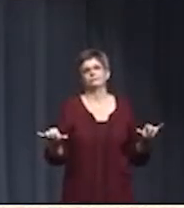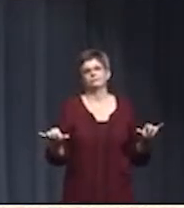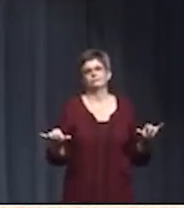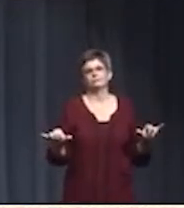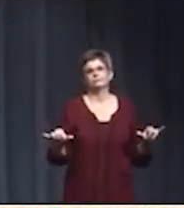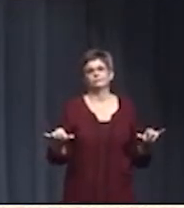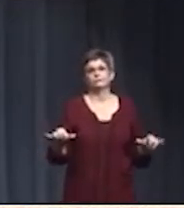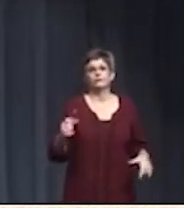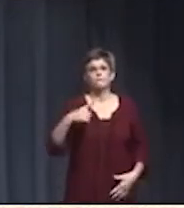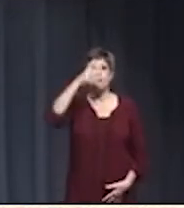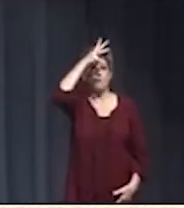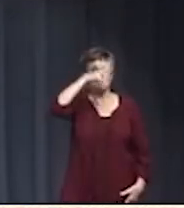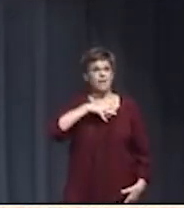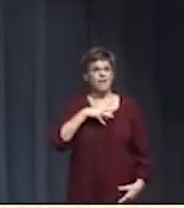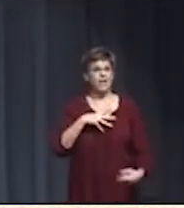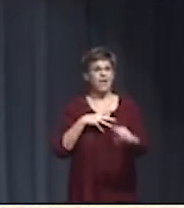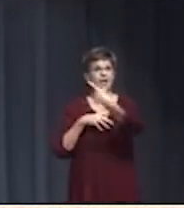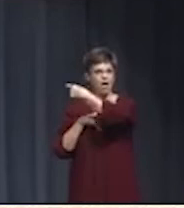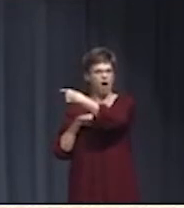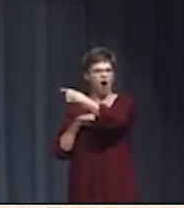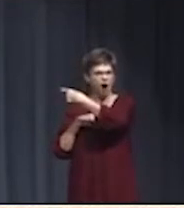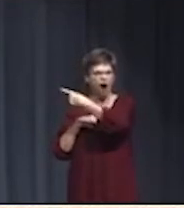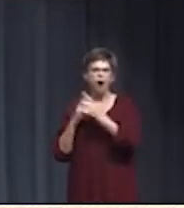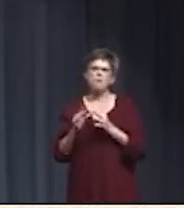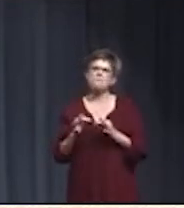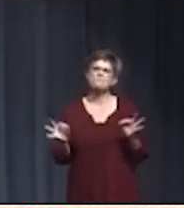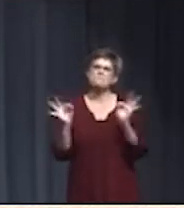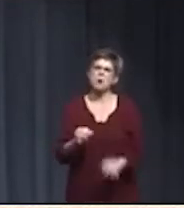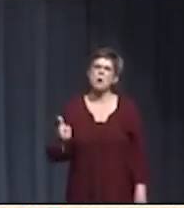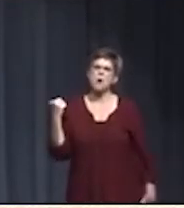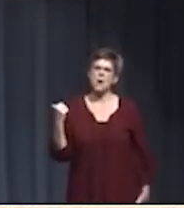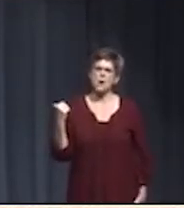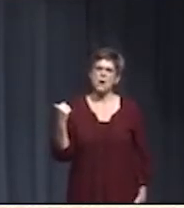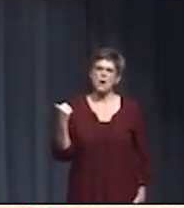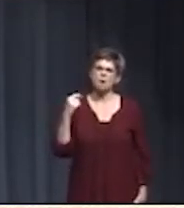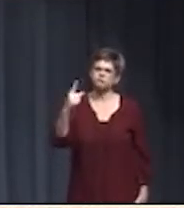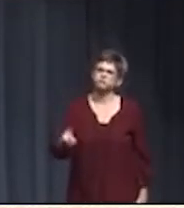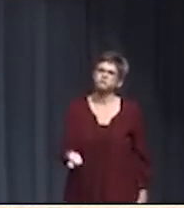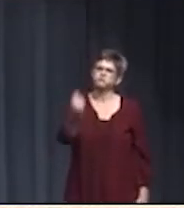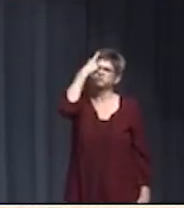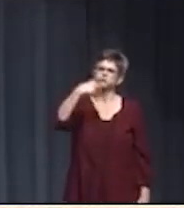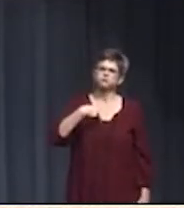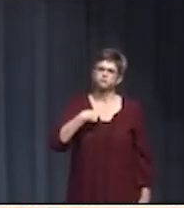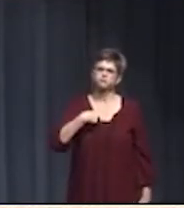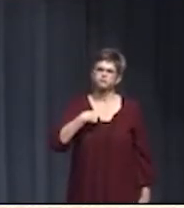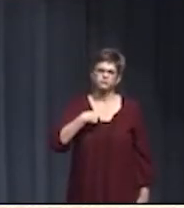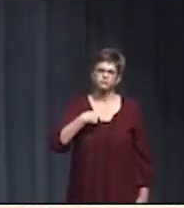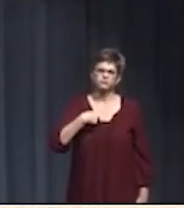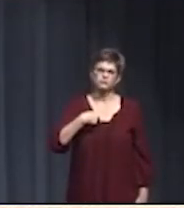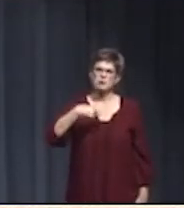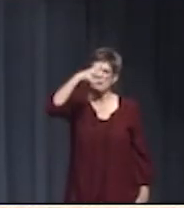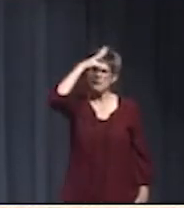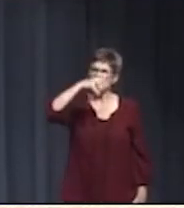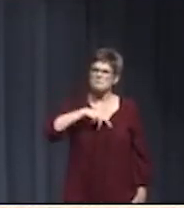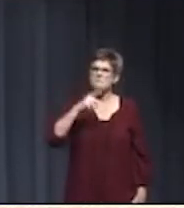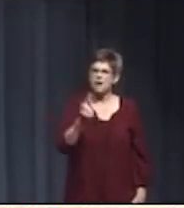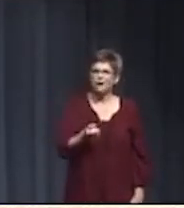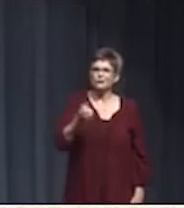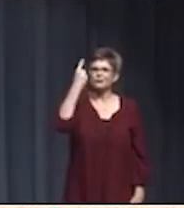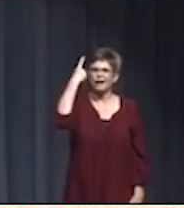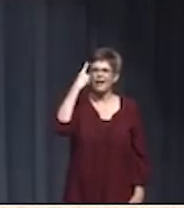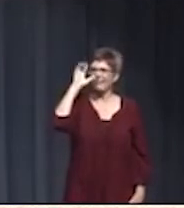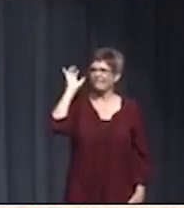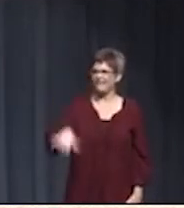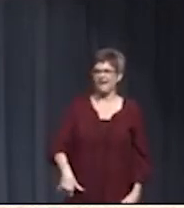men, this matters to us big time. We get it. We still